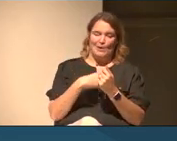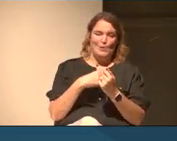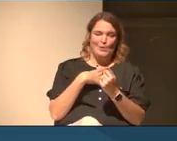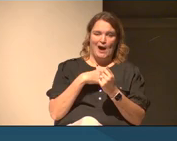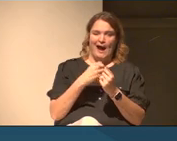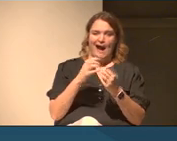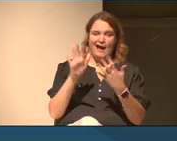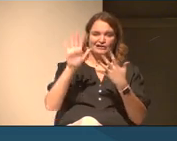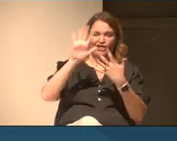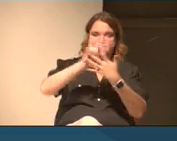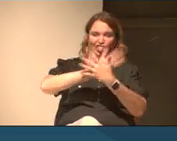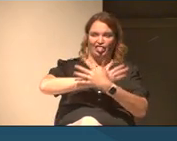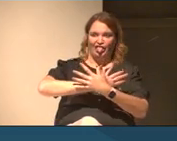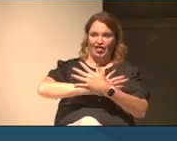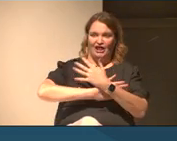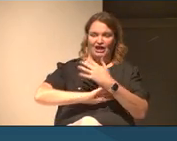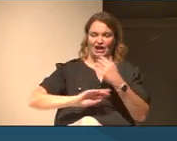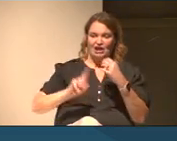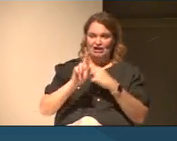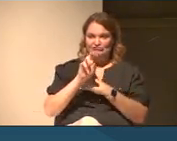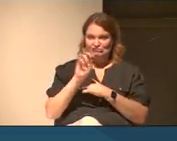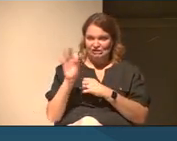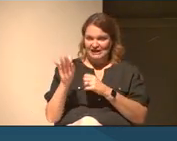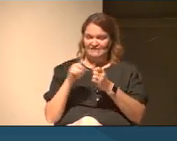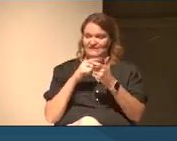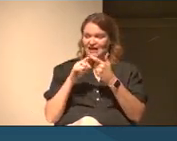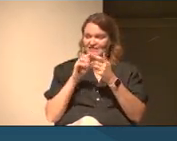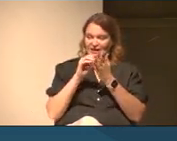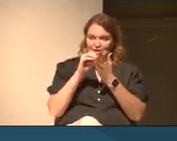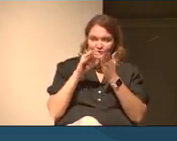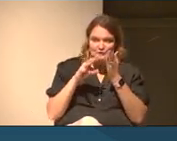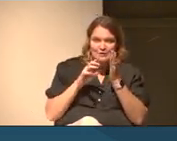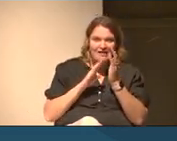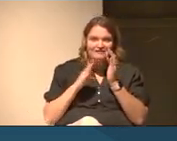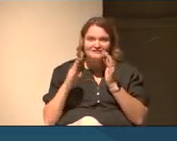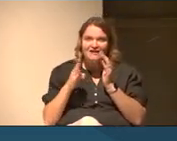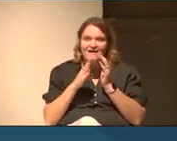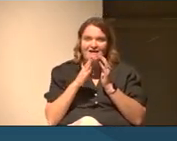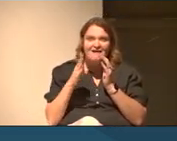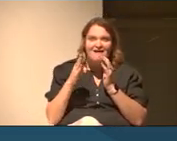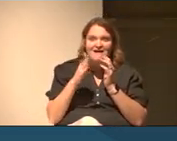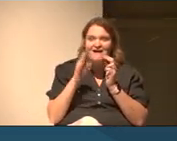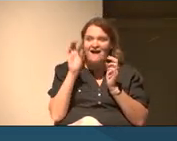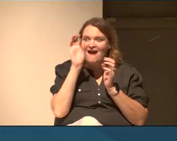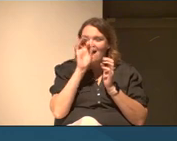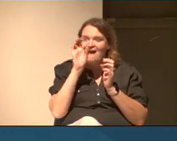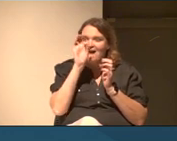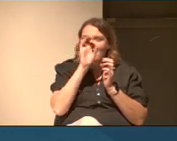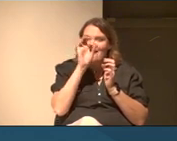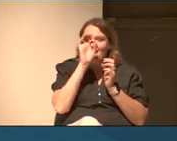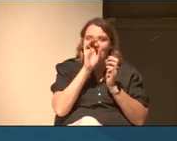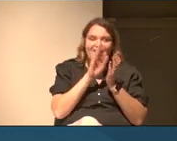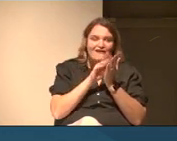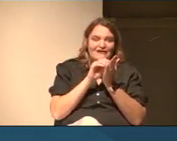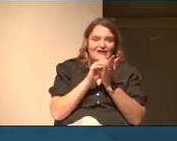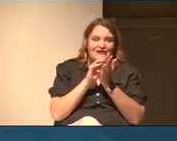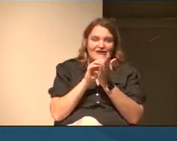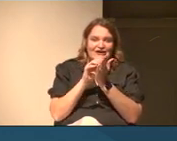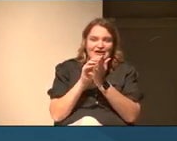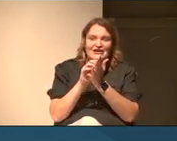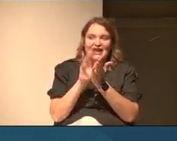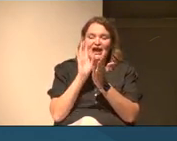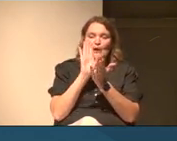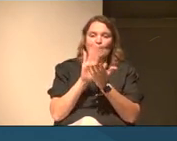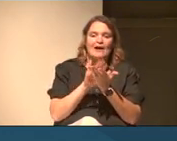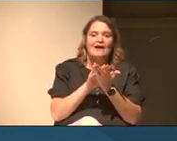reef. And as the students are navigating and exploring and discovering more things about it, they're learning more about it, they're kind of bringing that